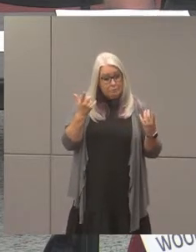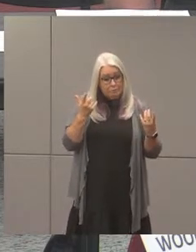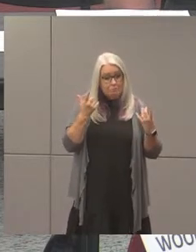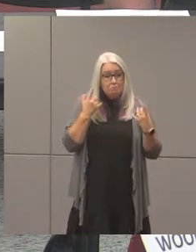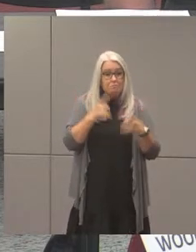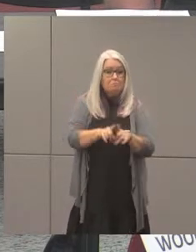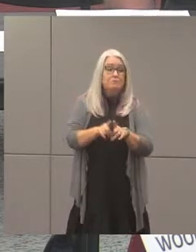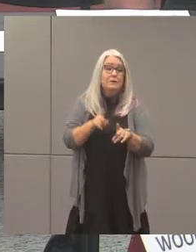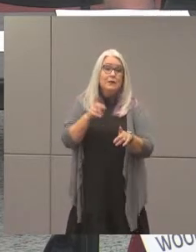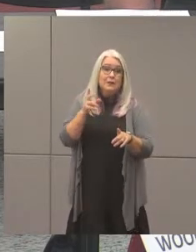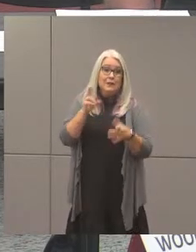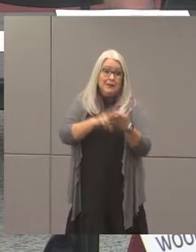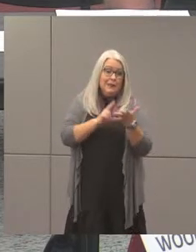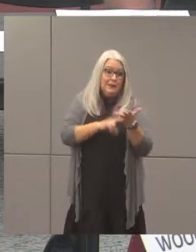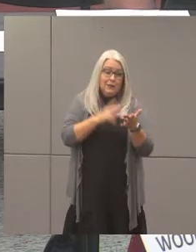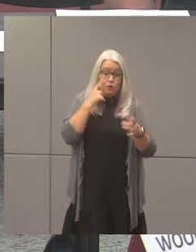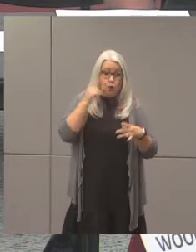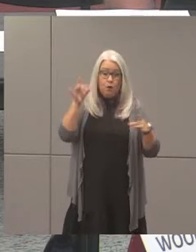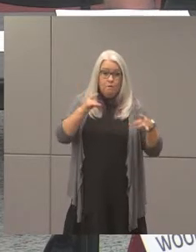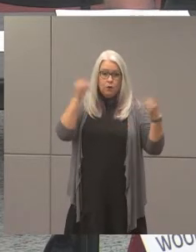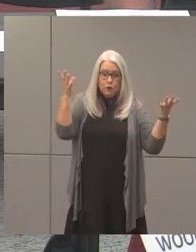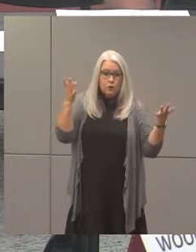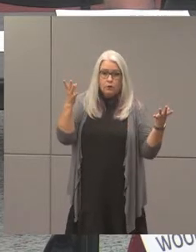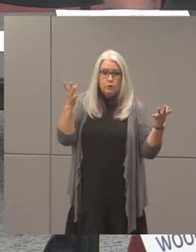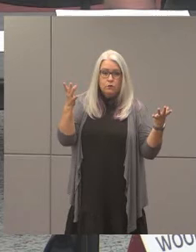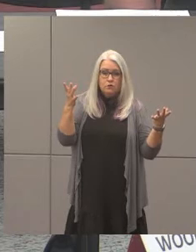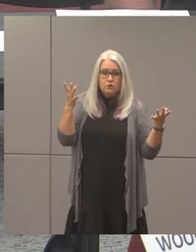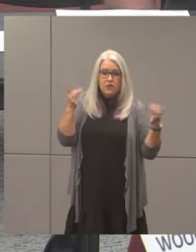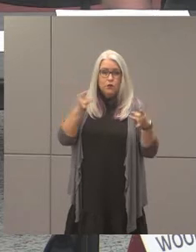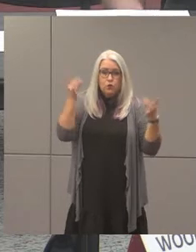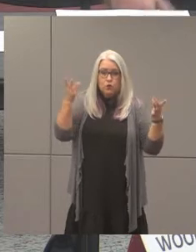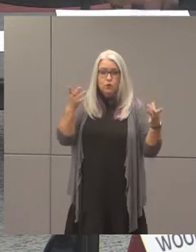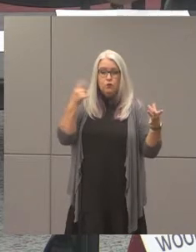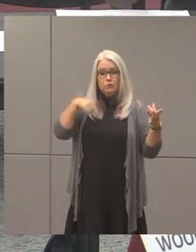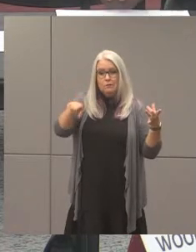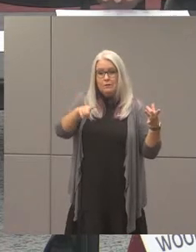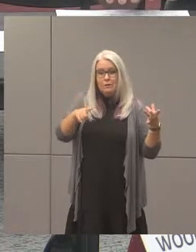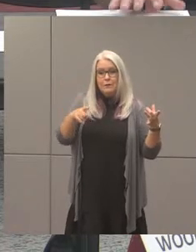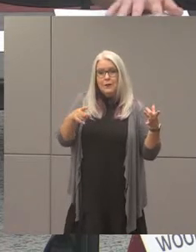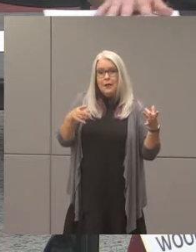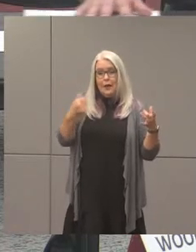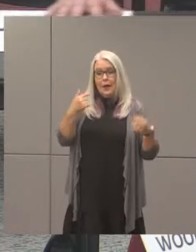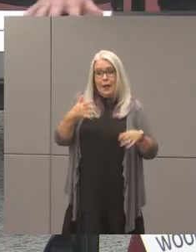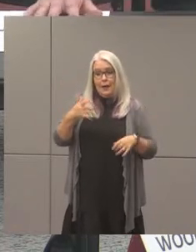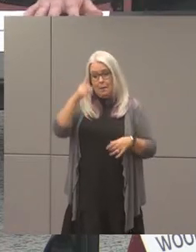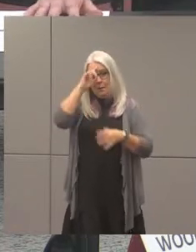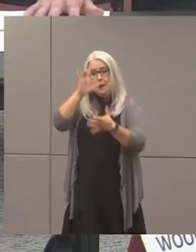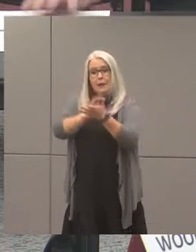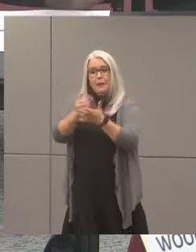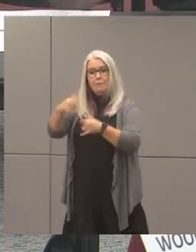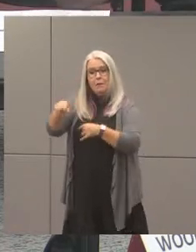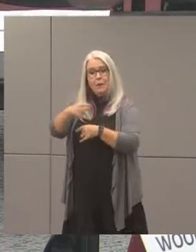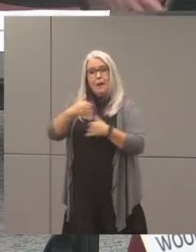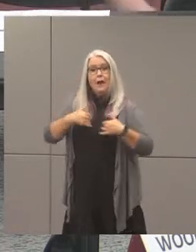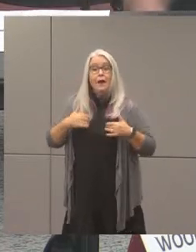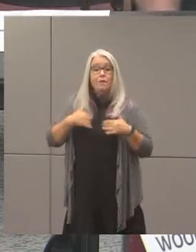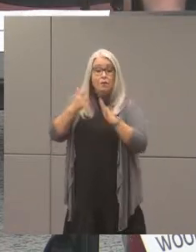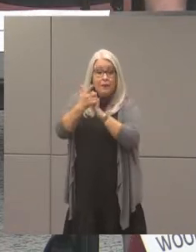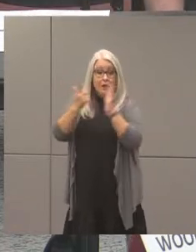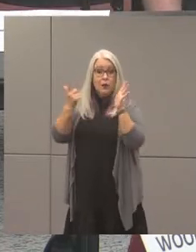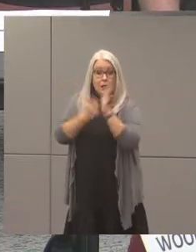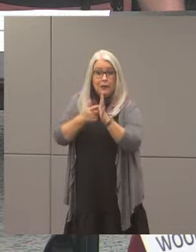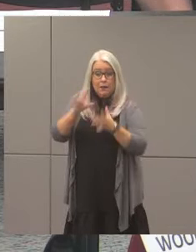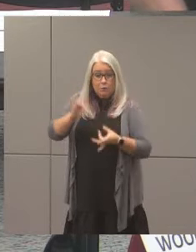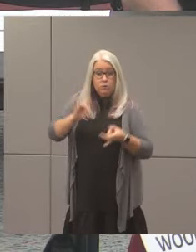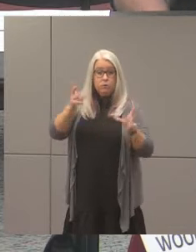is extortion. I believe that they've legally extorting not only